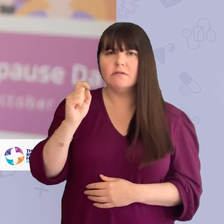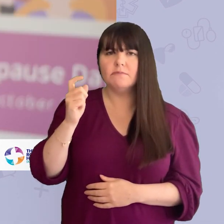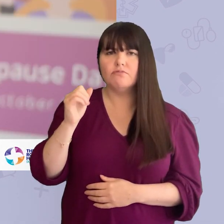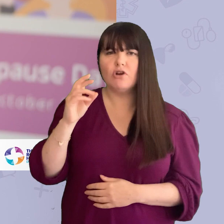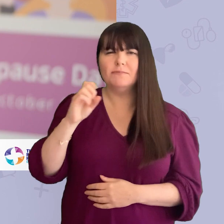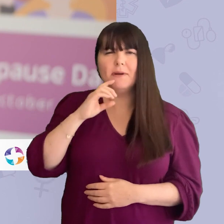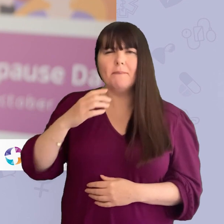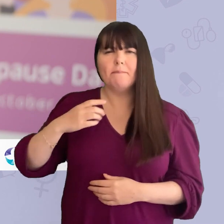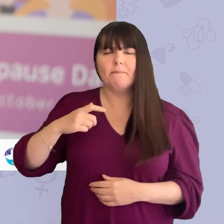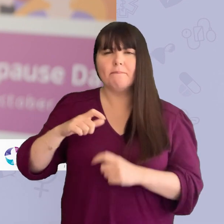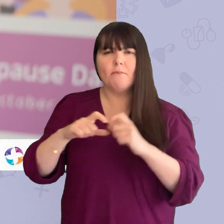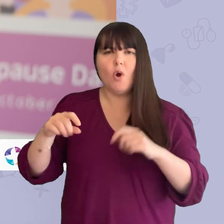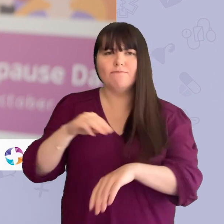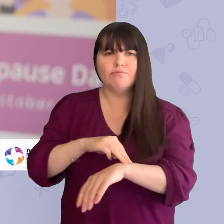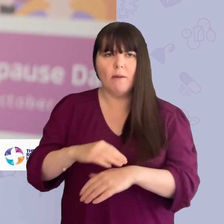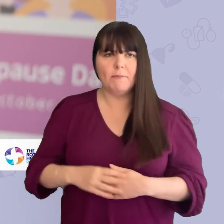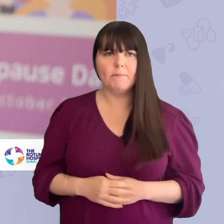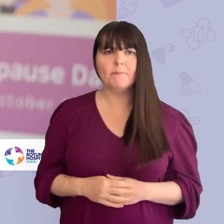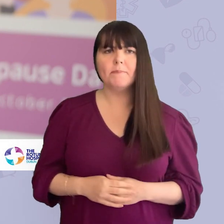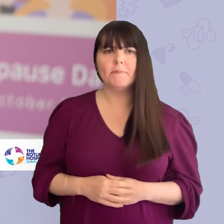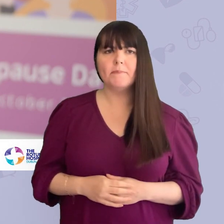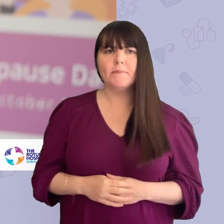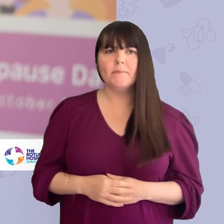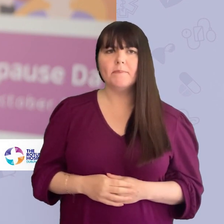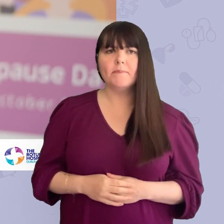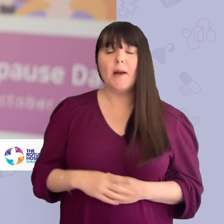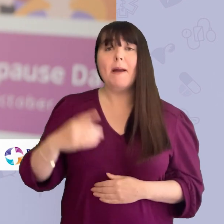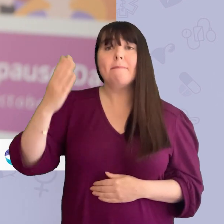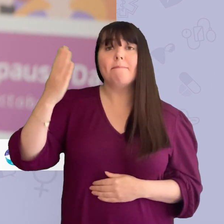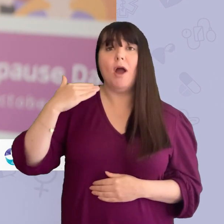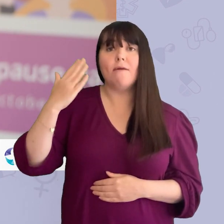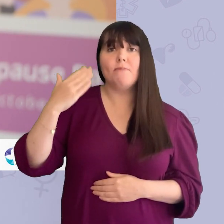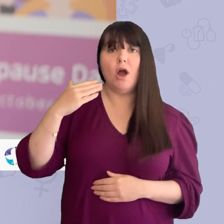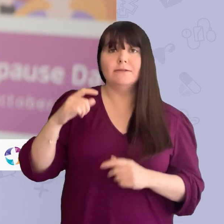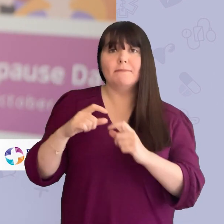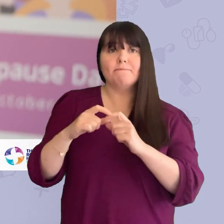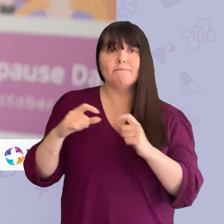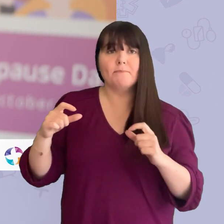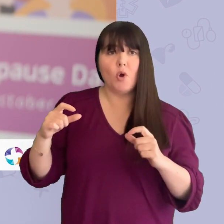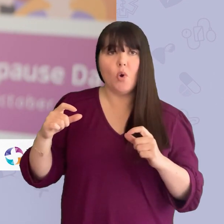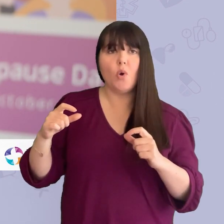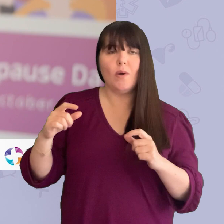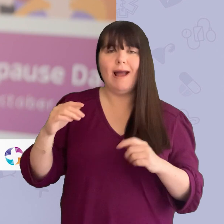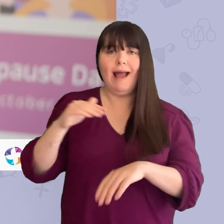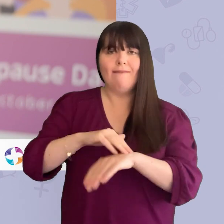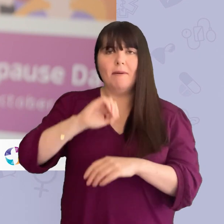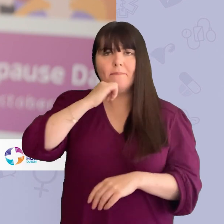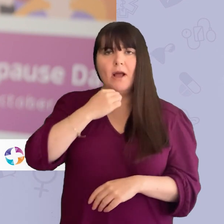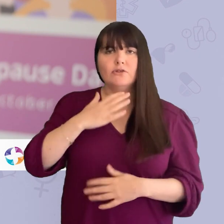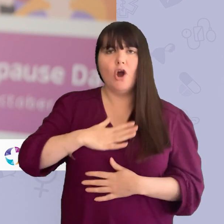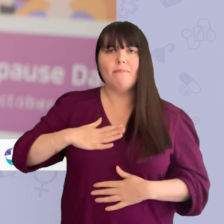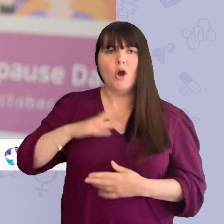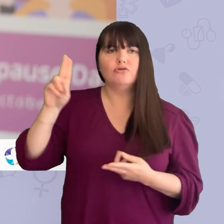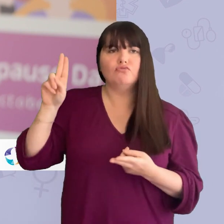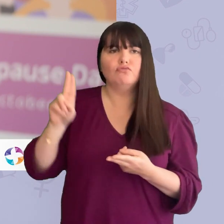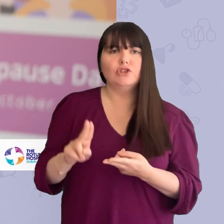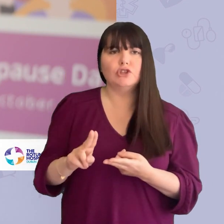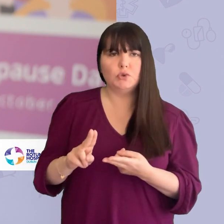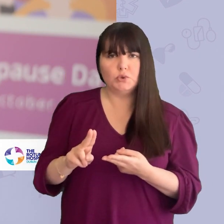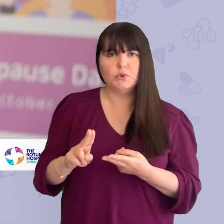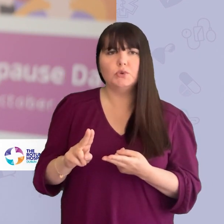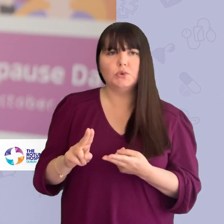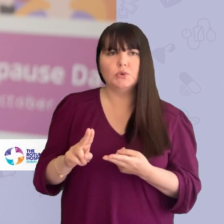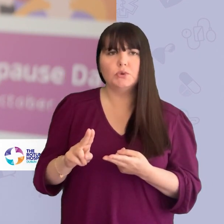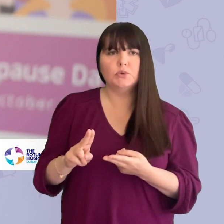So after menopause, bone density is affected. So some women can develop osteopenia, which is a reduction in bone mineral